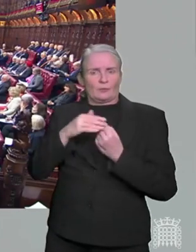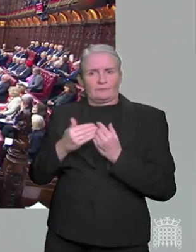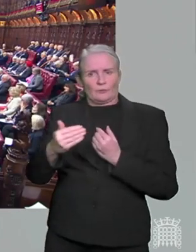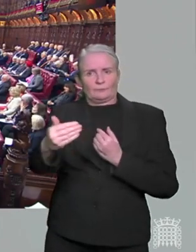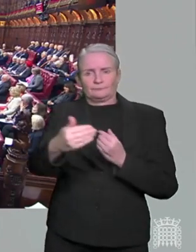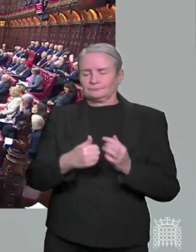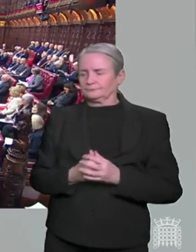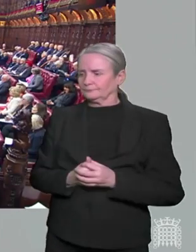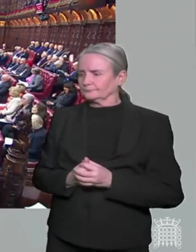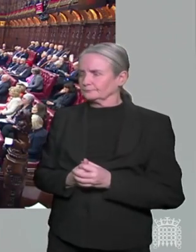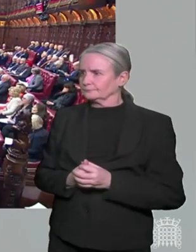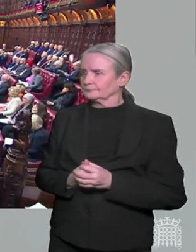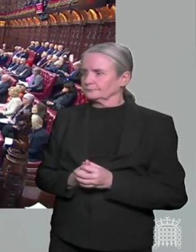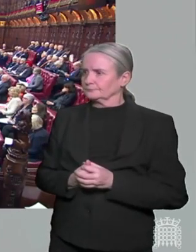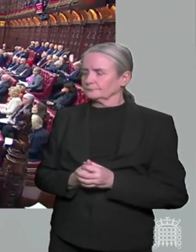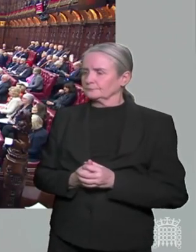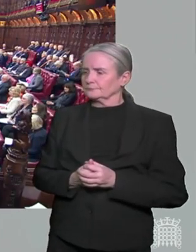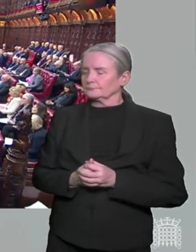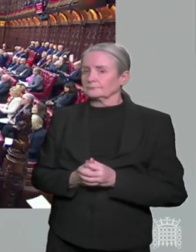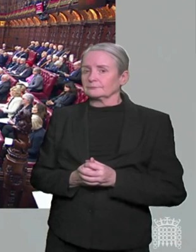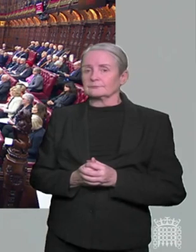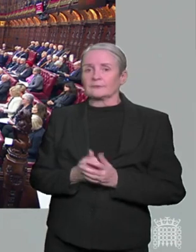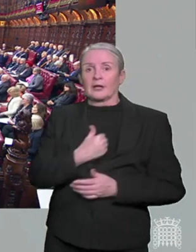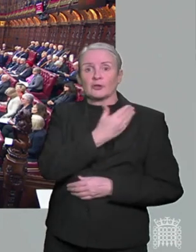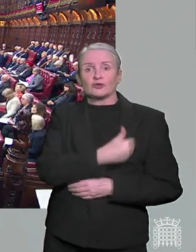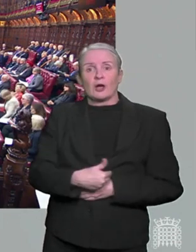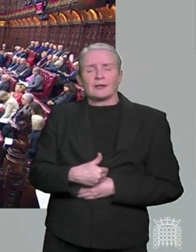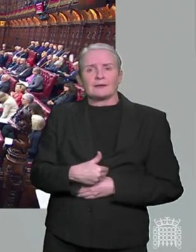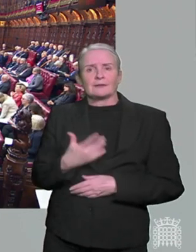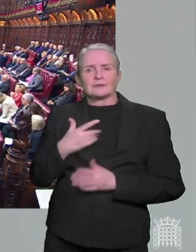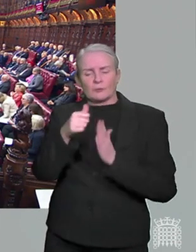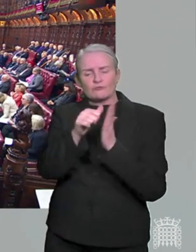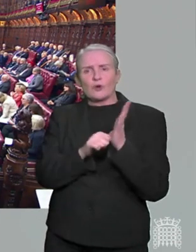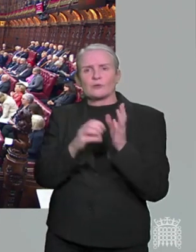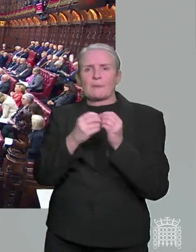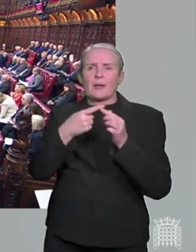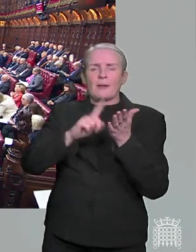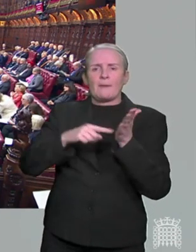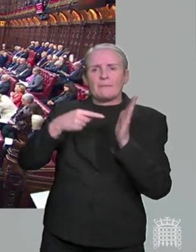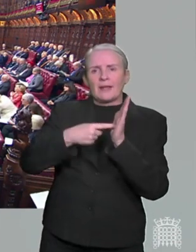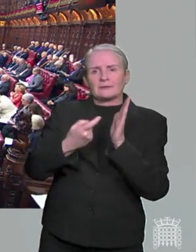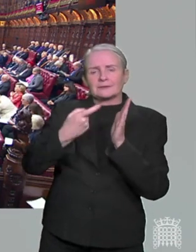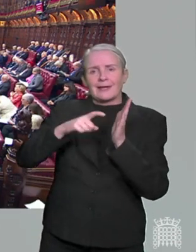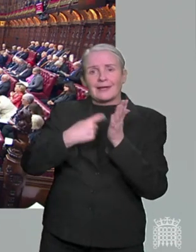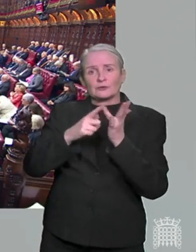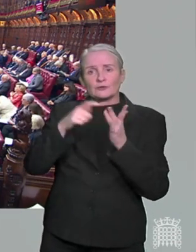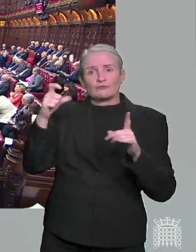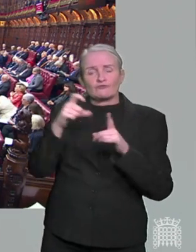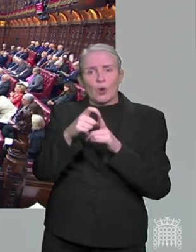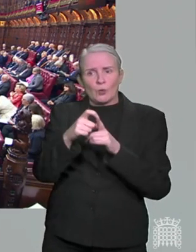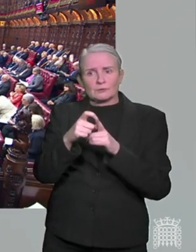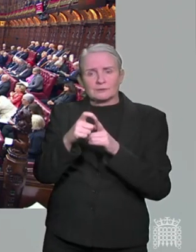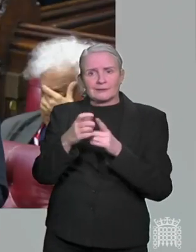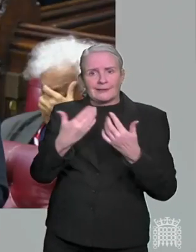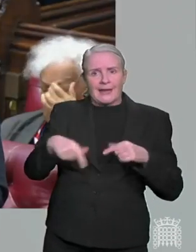Foreign Secretary confirm that through China's Belt and Road programmes, developing nations are estimated to be indebted to China to the tune of